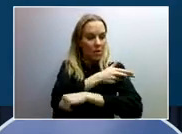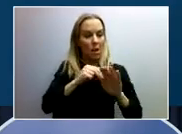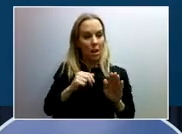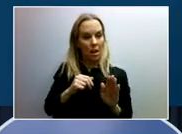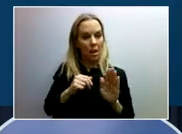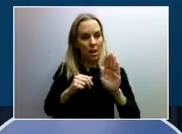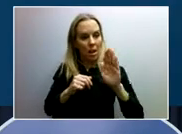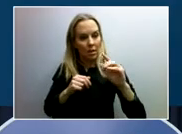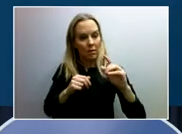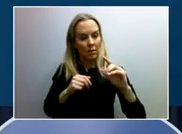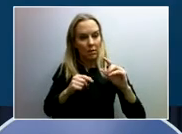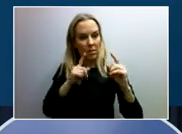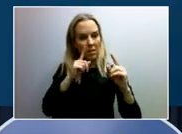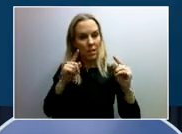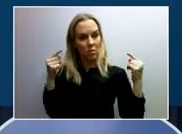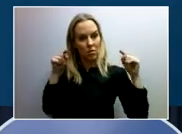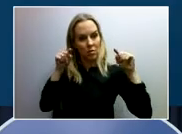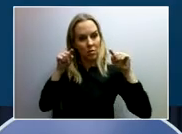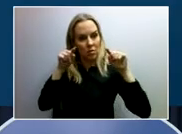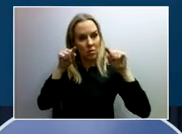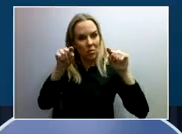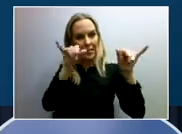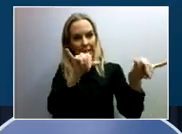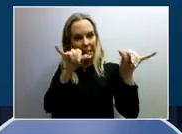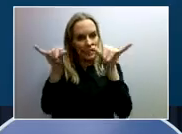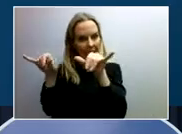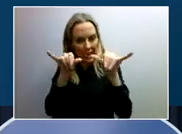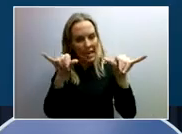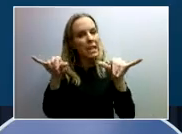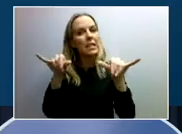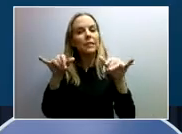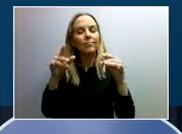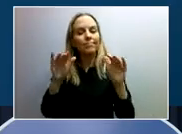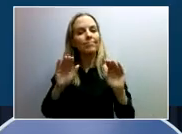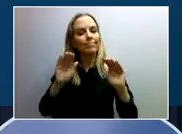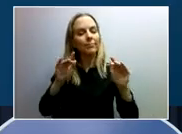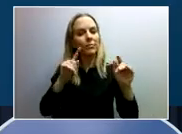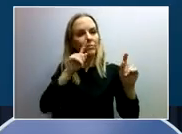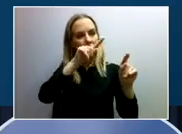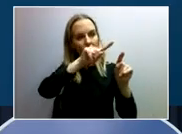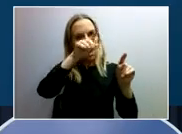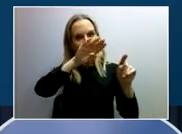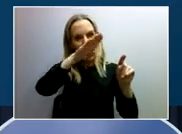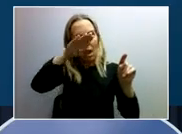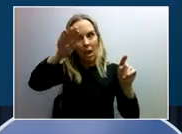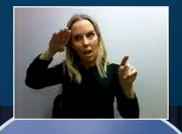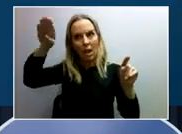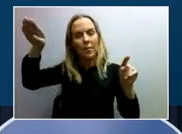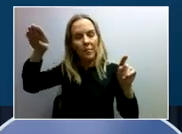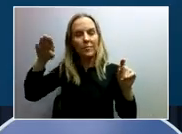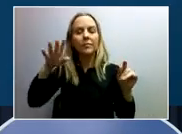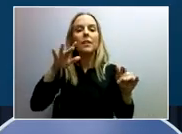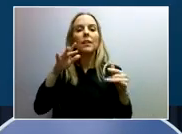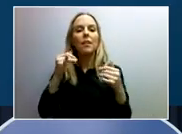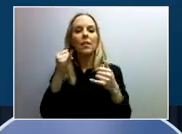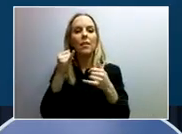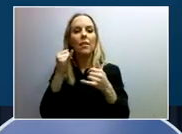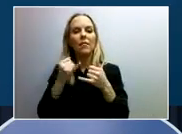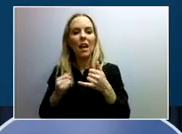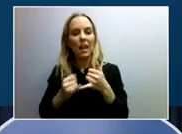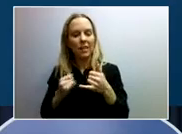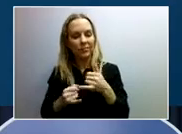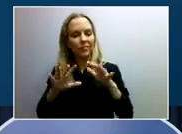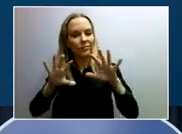that up, also trending upward. And then finally, ventilators. Again, it's not